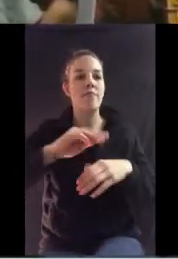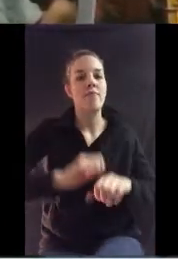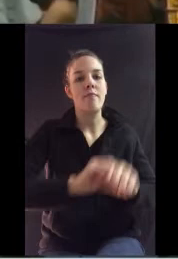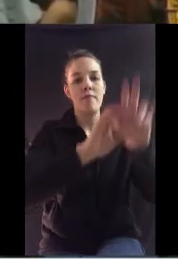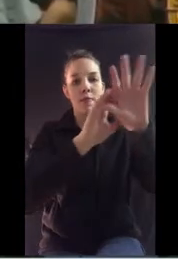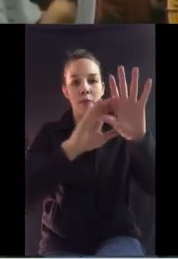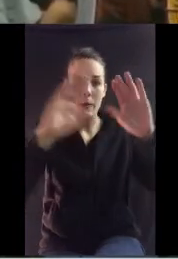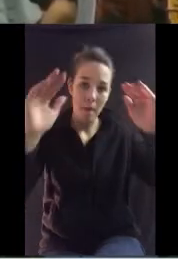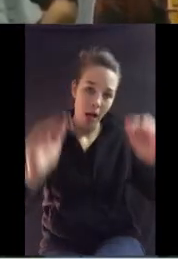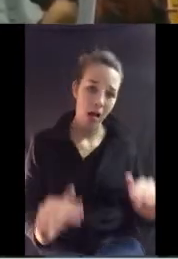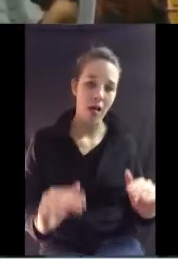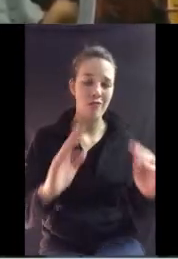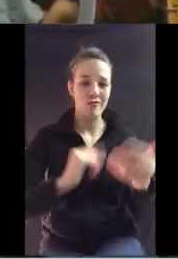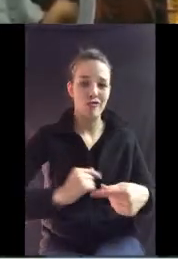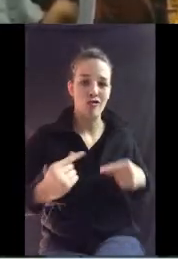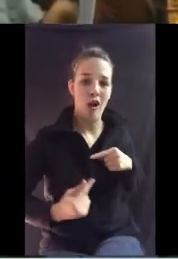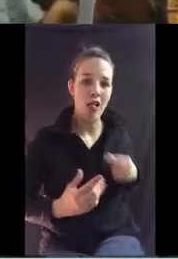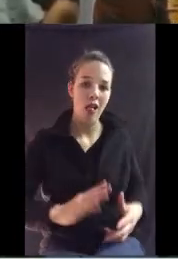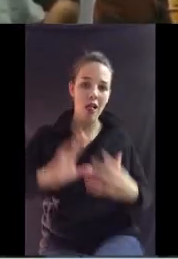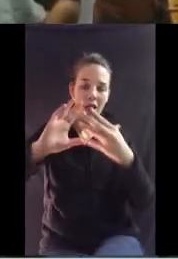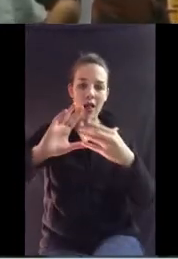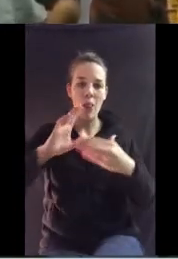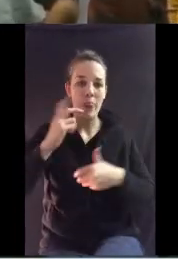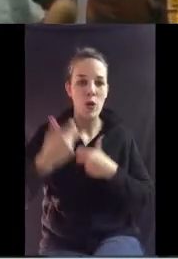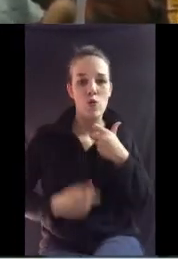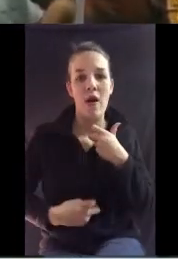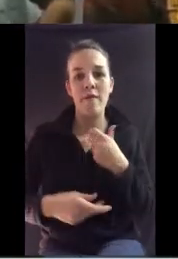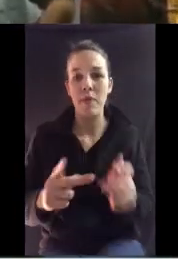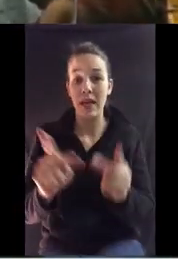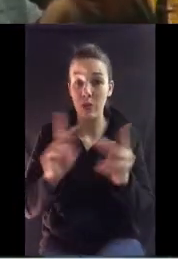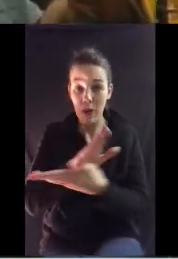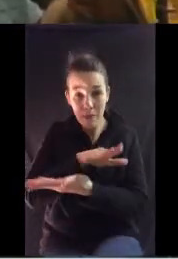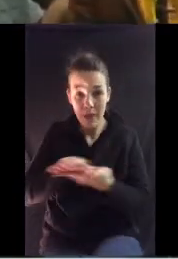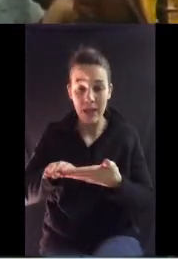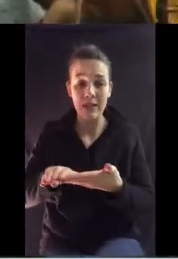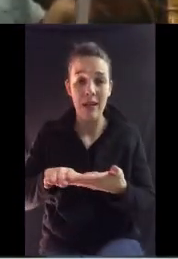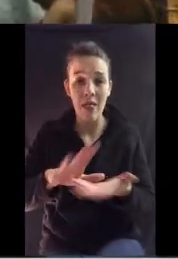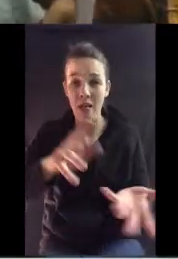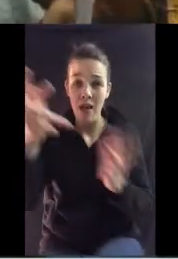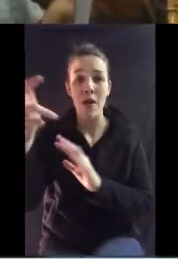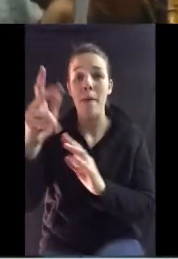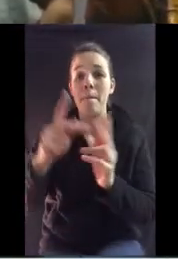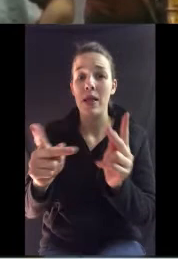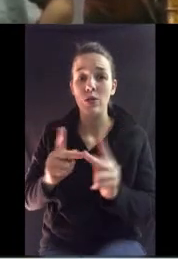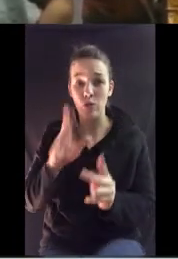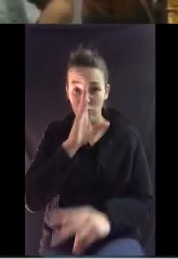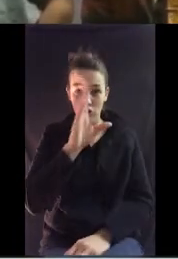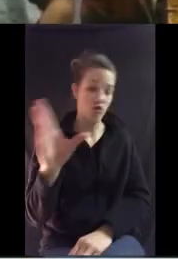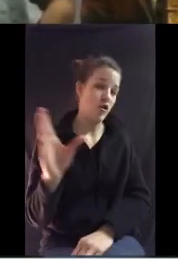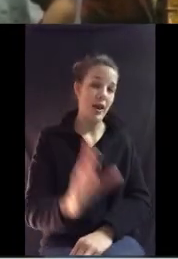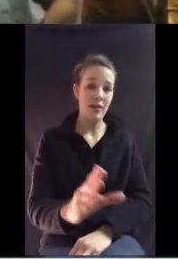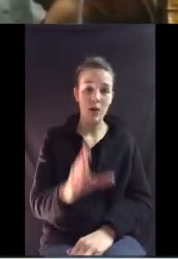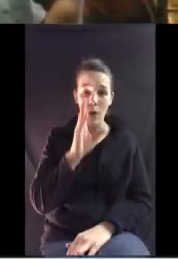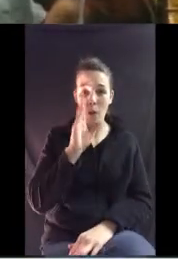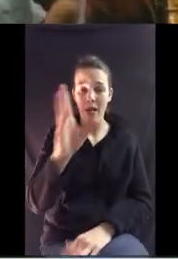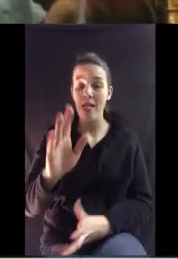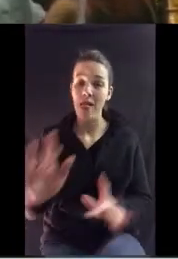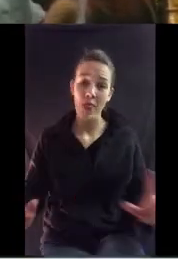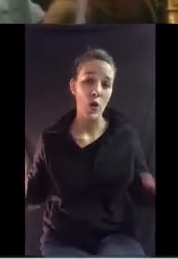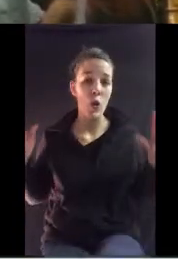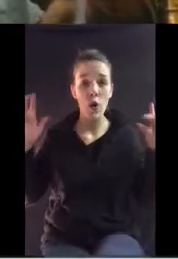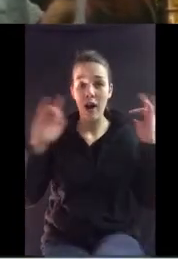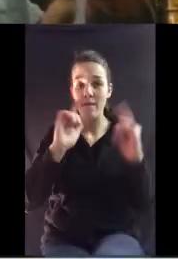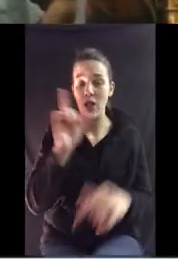Every hill and mountain shall be made low. The rough places will be made plain, and the crooked places will be made